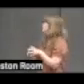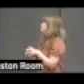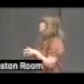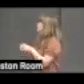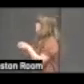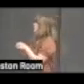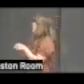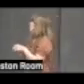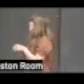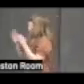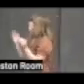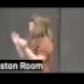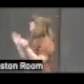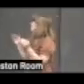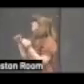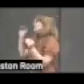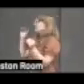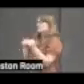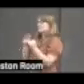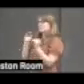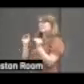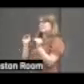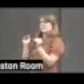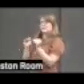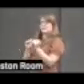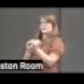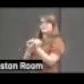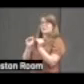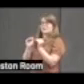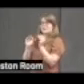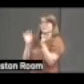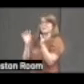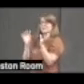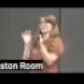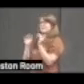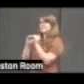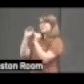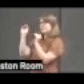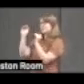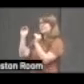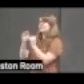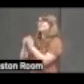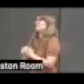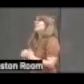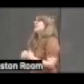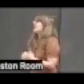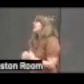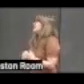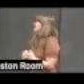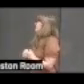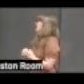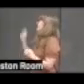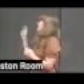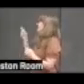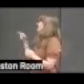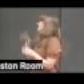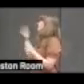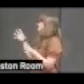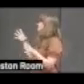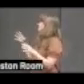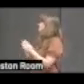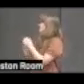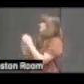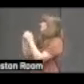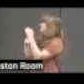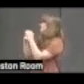of blue. And this is the percent change. So remember how they always talk about, we can't get to the 2 degrees. That's what this